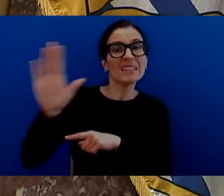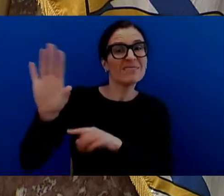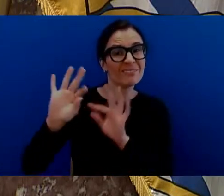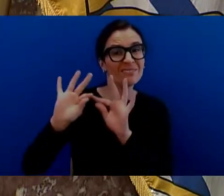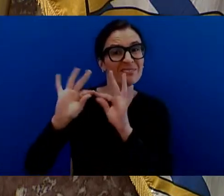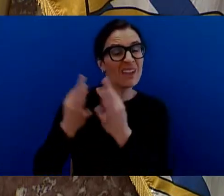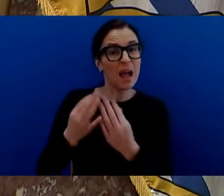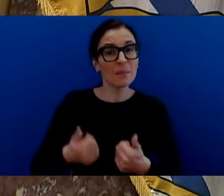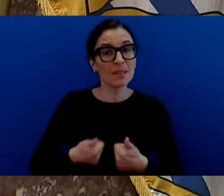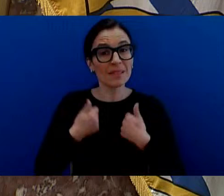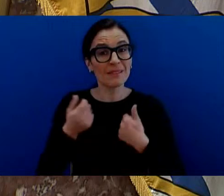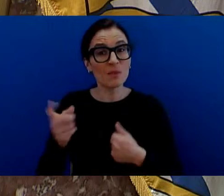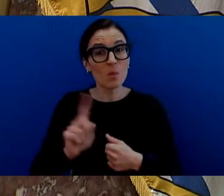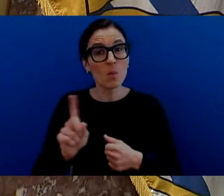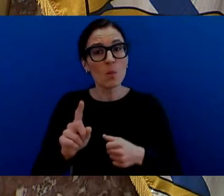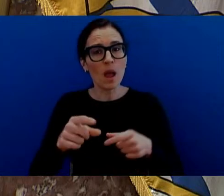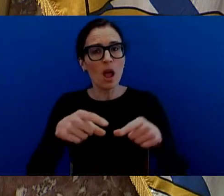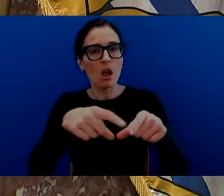patches.